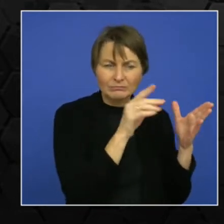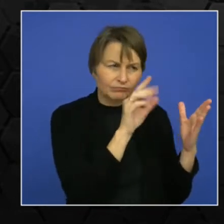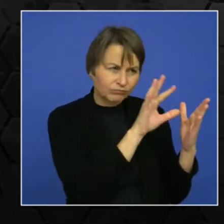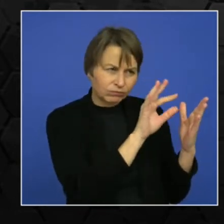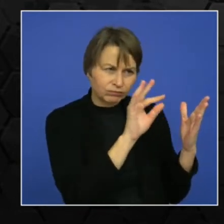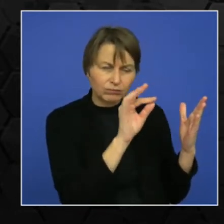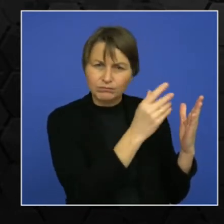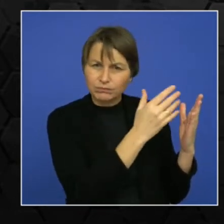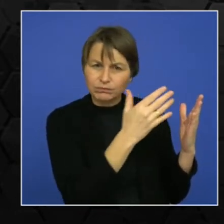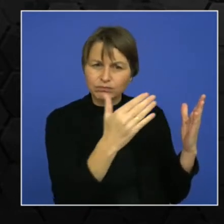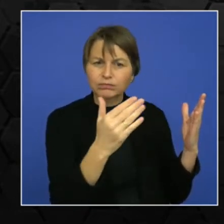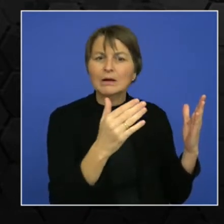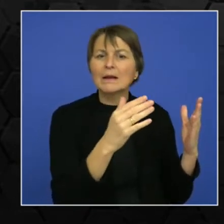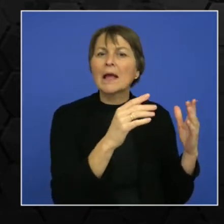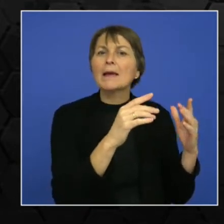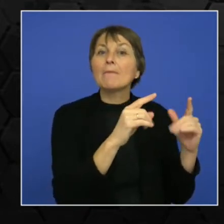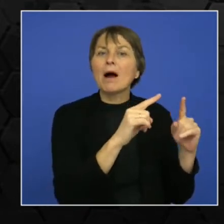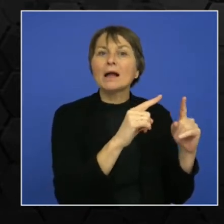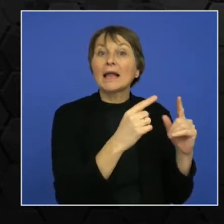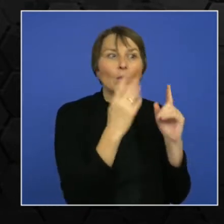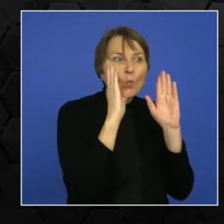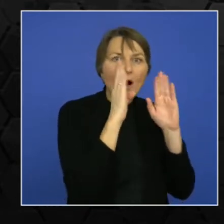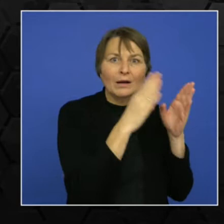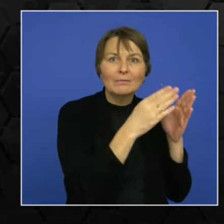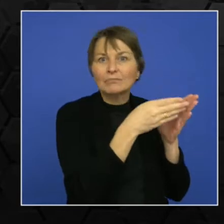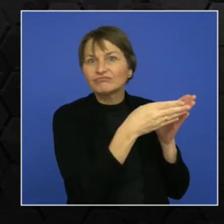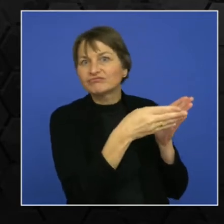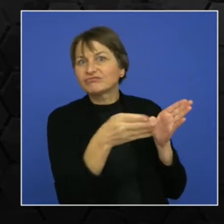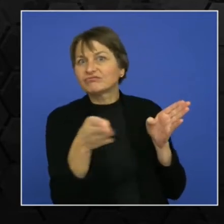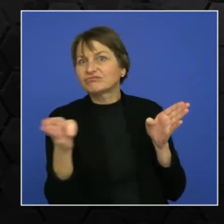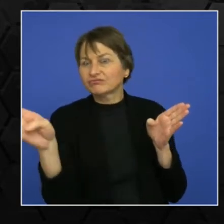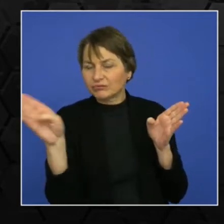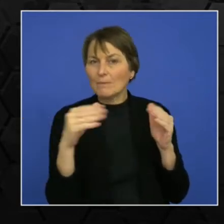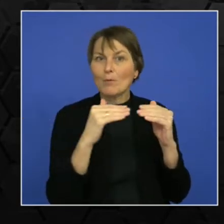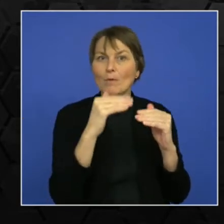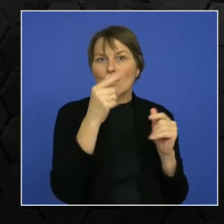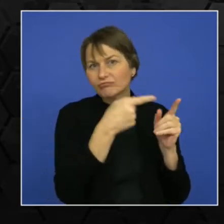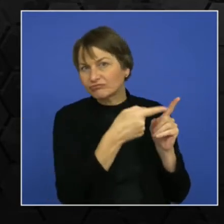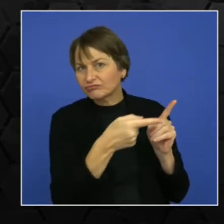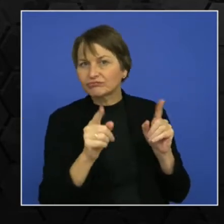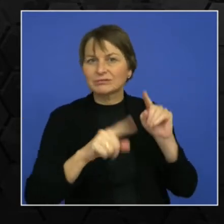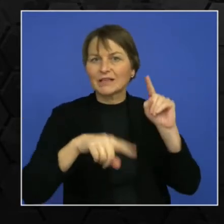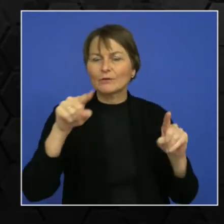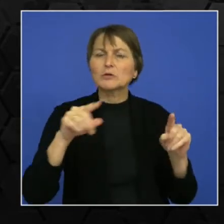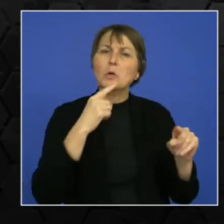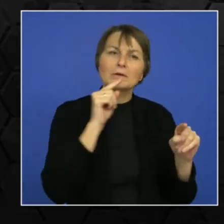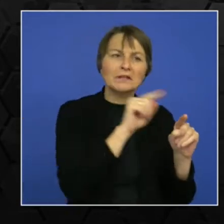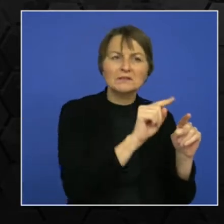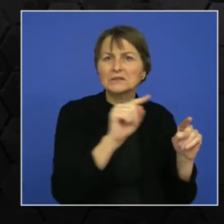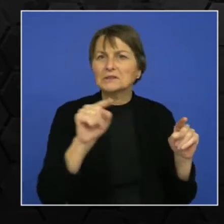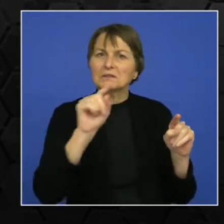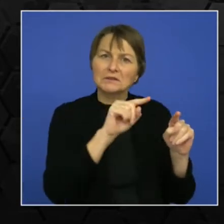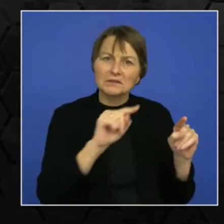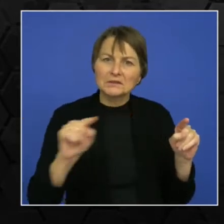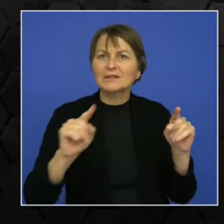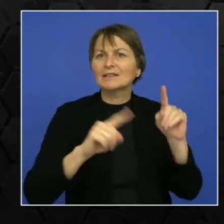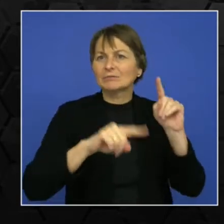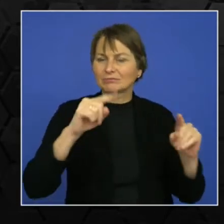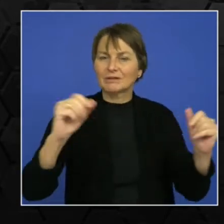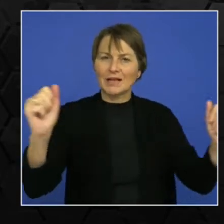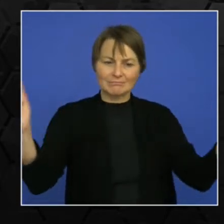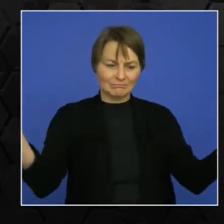should not only showcase the top which is 1 lakh products or the 10,000 products. It should kind of have the frequency, it